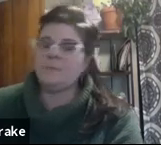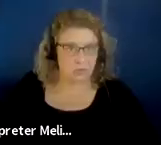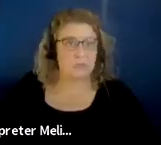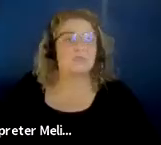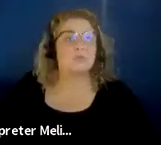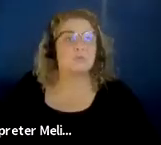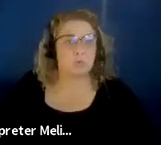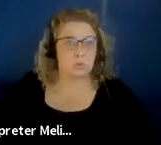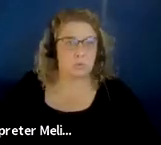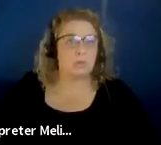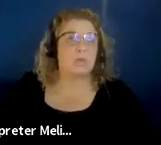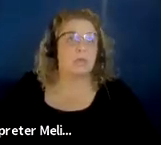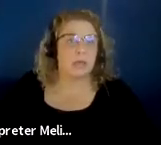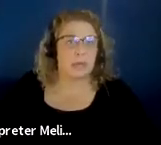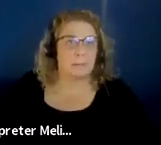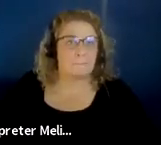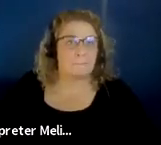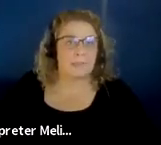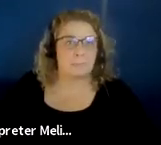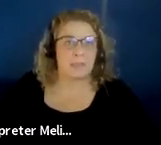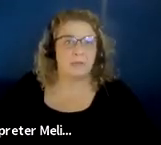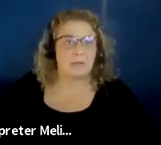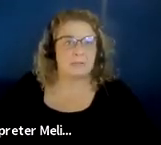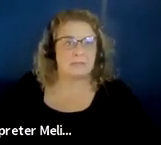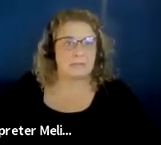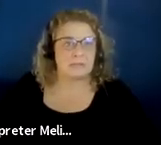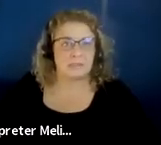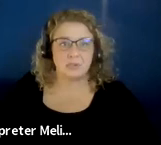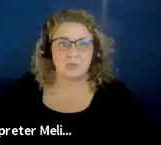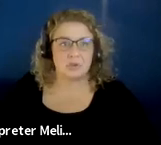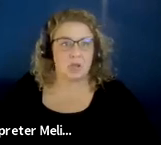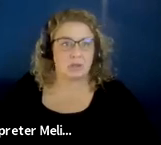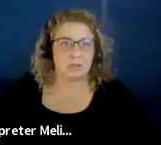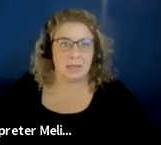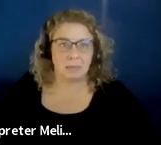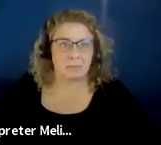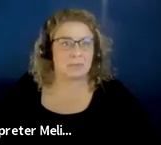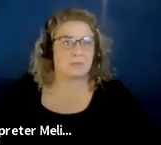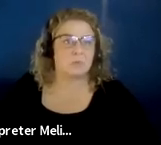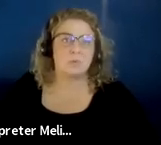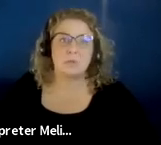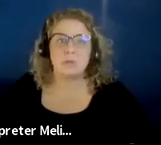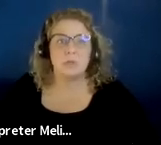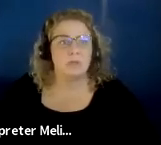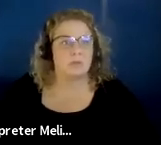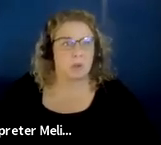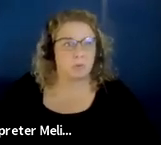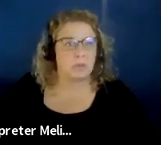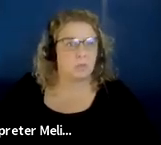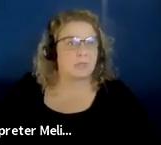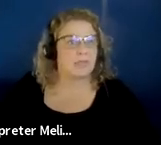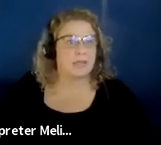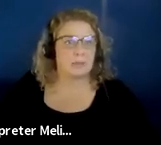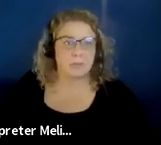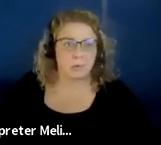They are doing the Zoom school. But the parents continue to not collaborate with the school. They're not